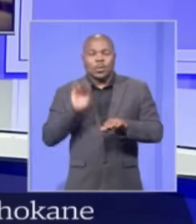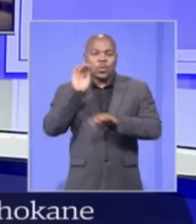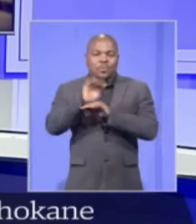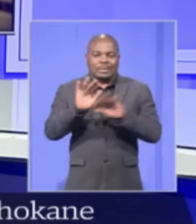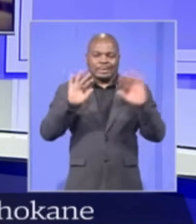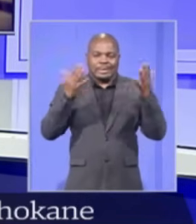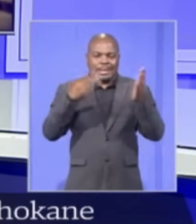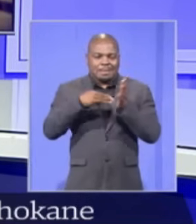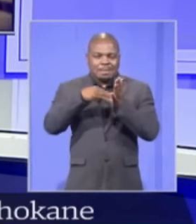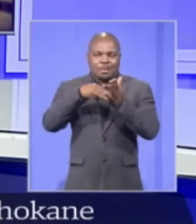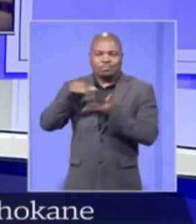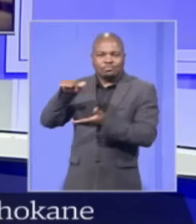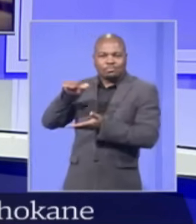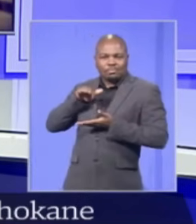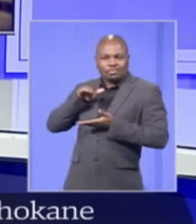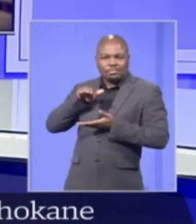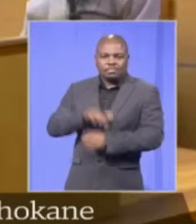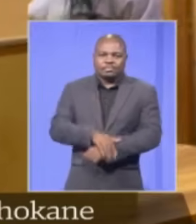10.